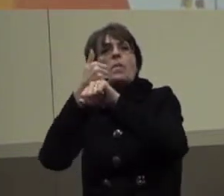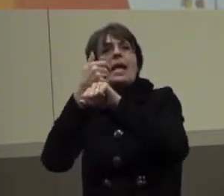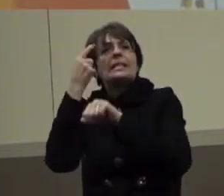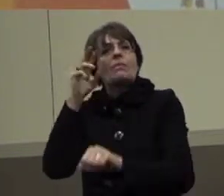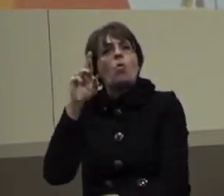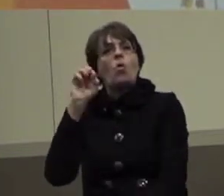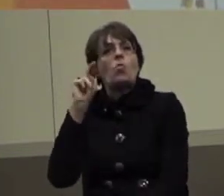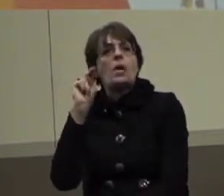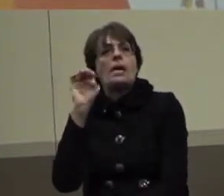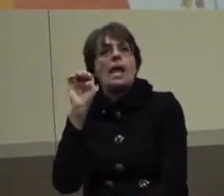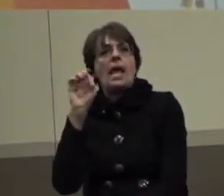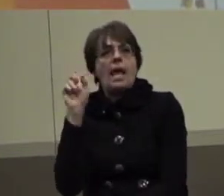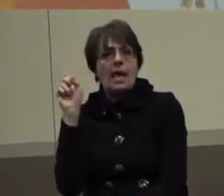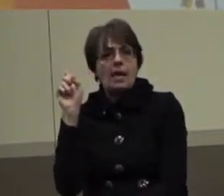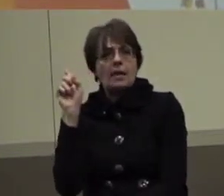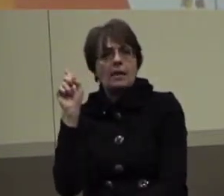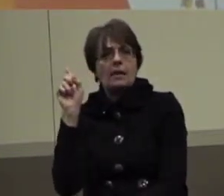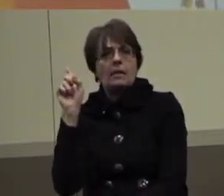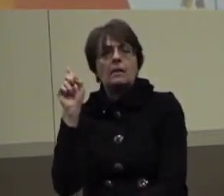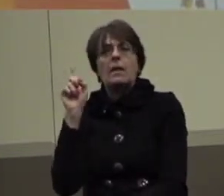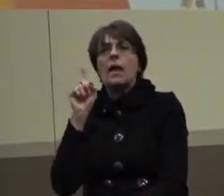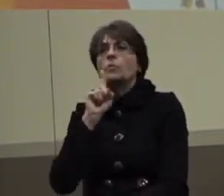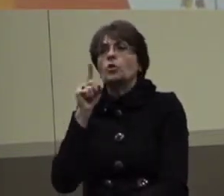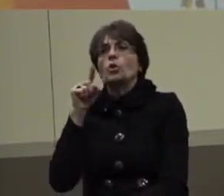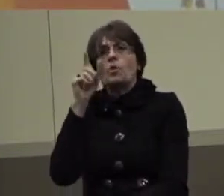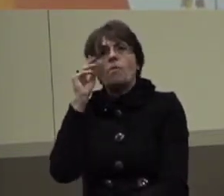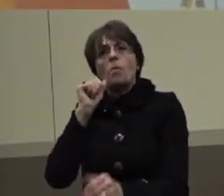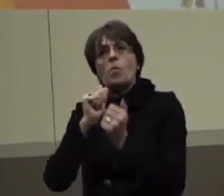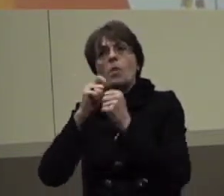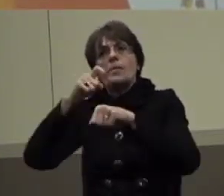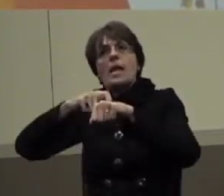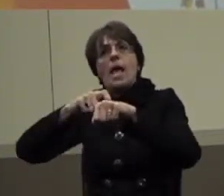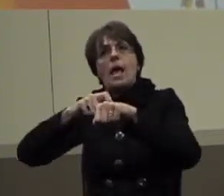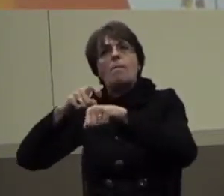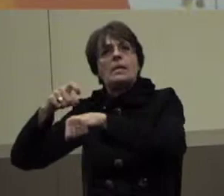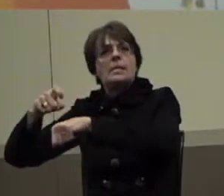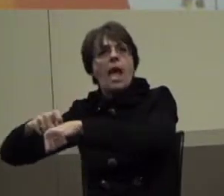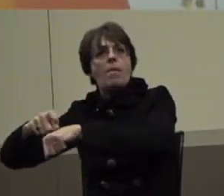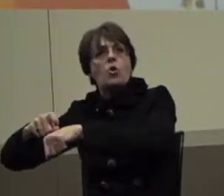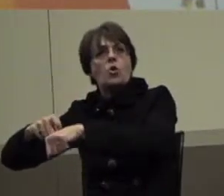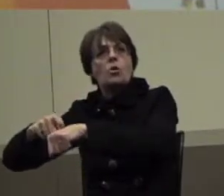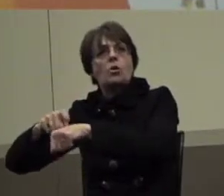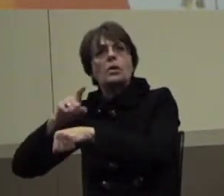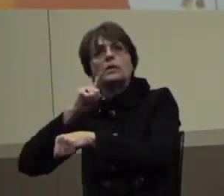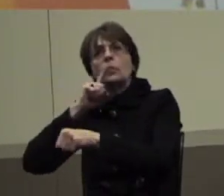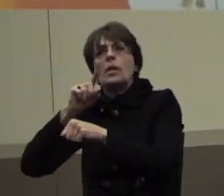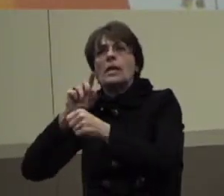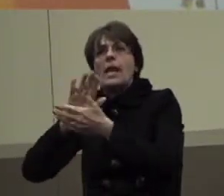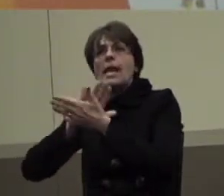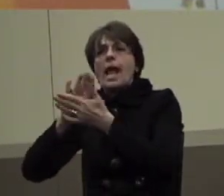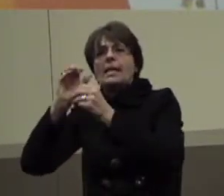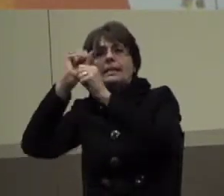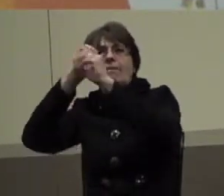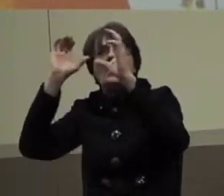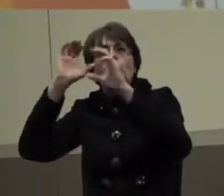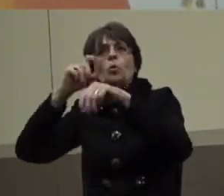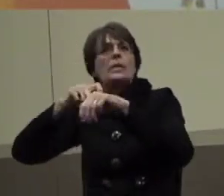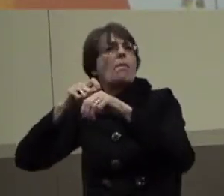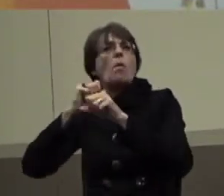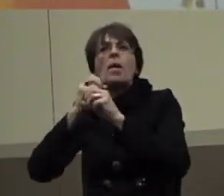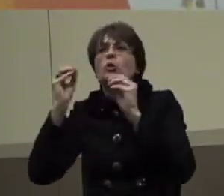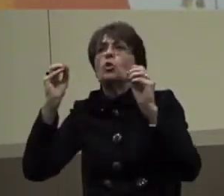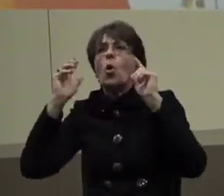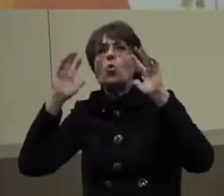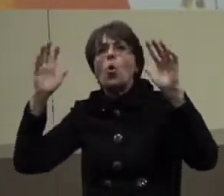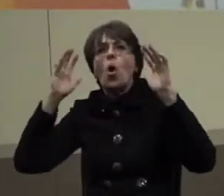Renee. And I'm sure you guys are familiar with Time Timer, which is a really nice visual timer. It doesn't make any noise at all.